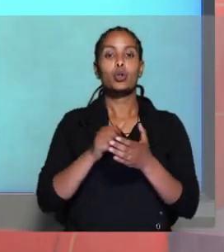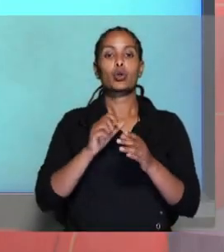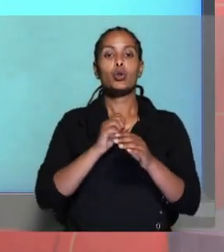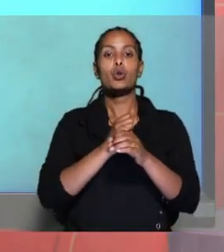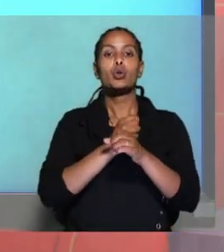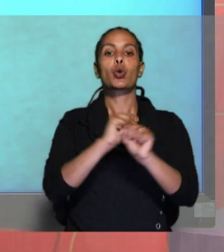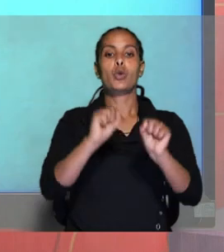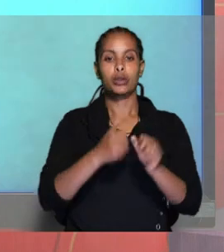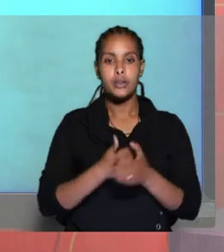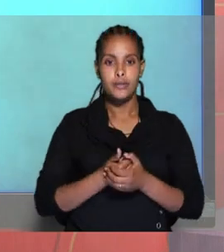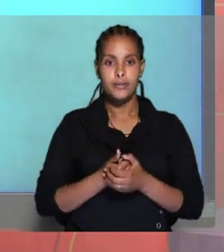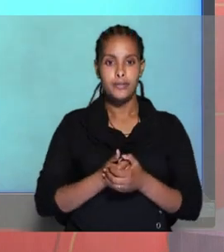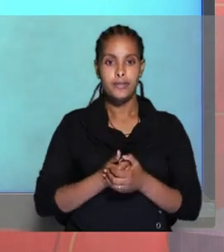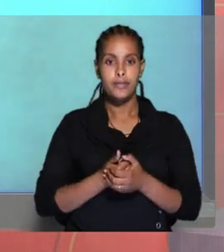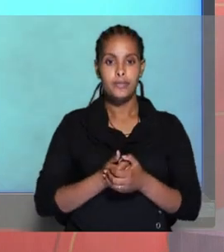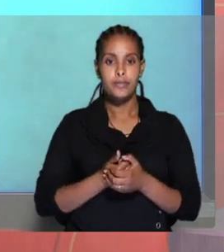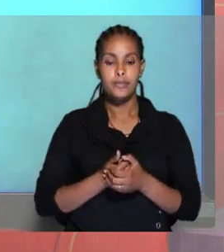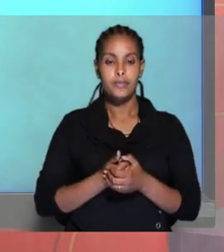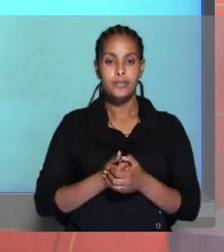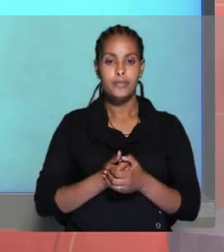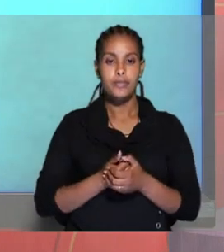solution?